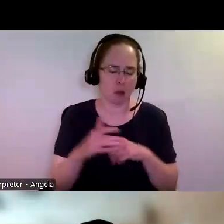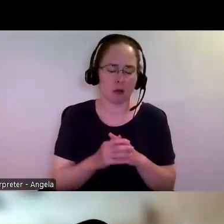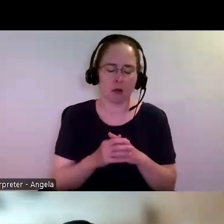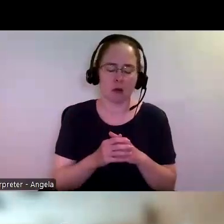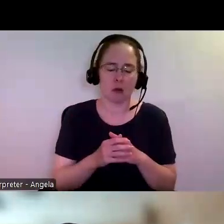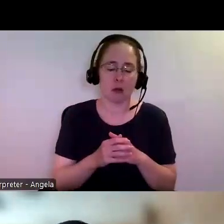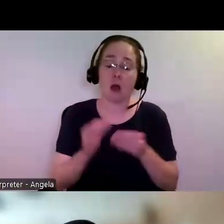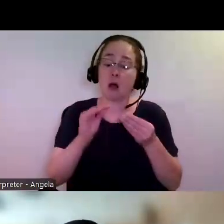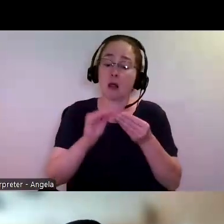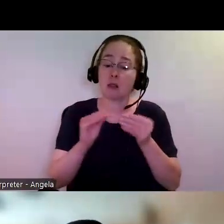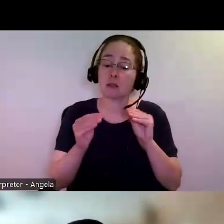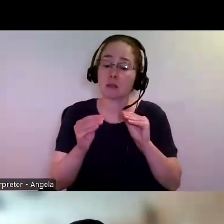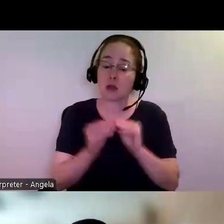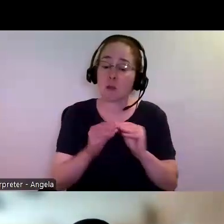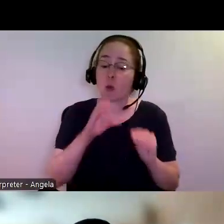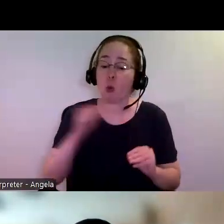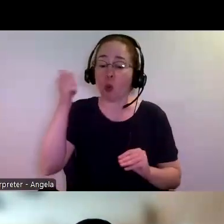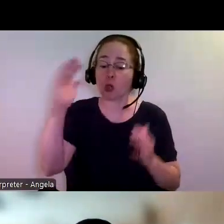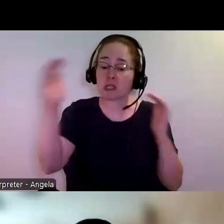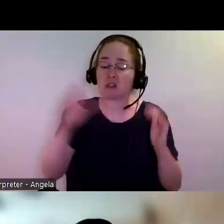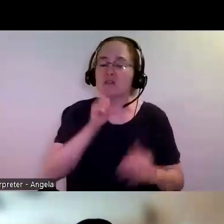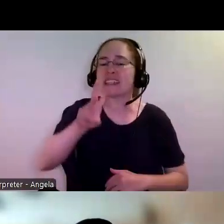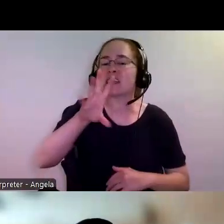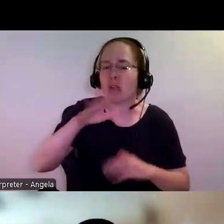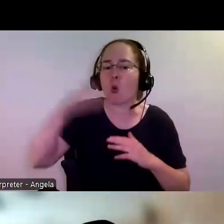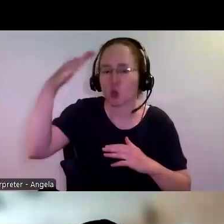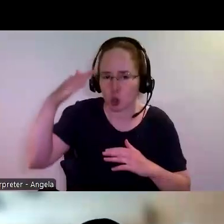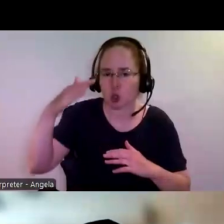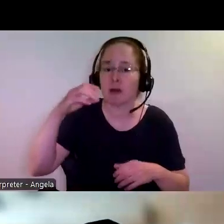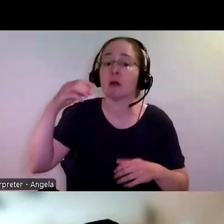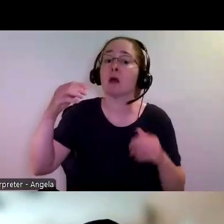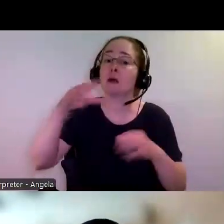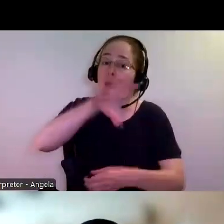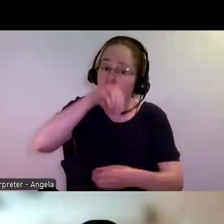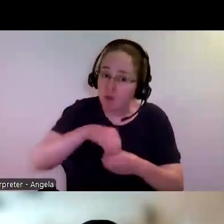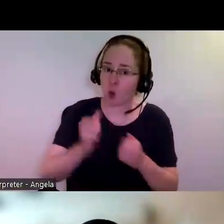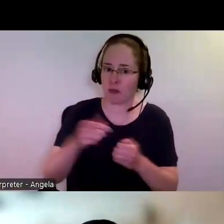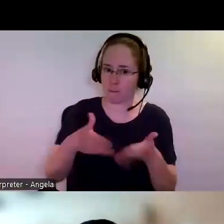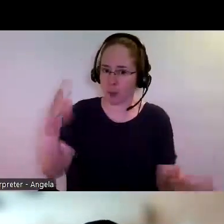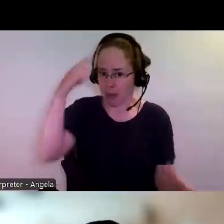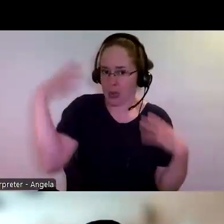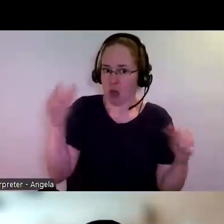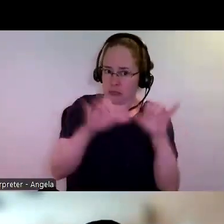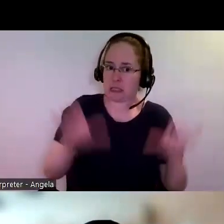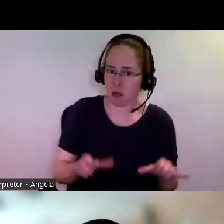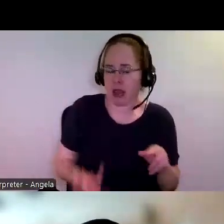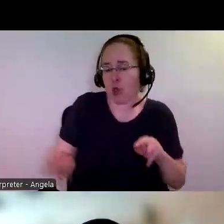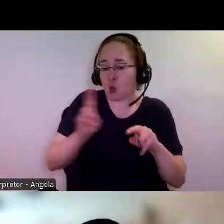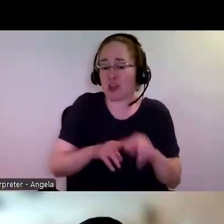older adults, here defined as 65 and older, in the public mental health system were increased